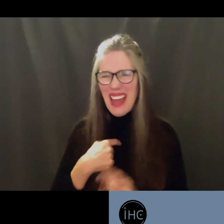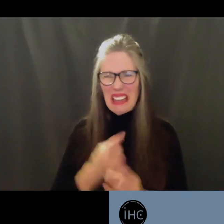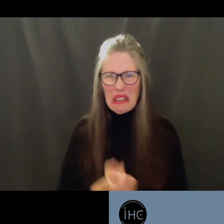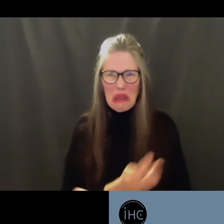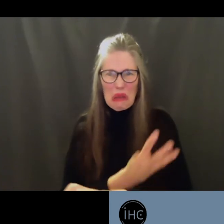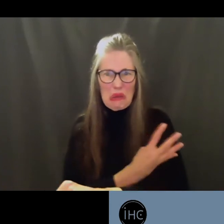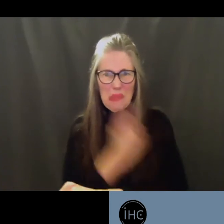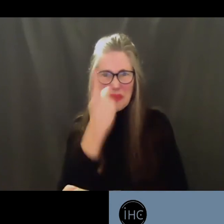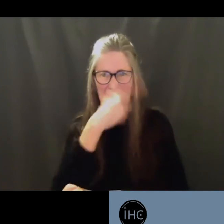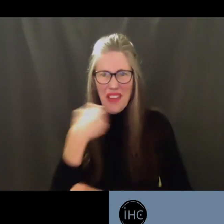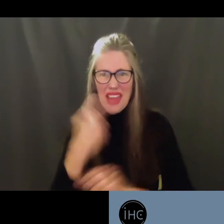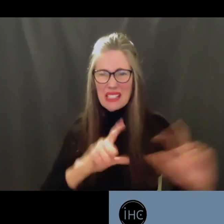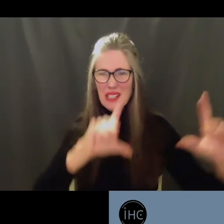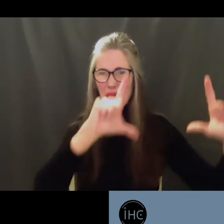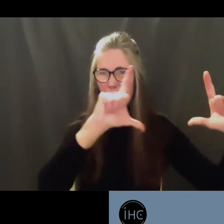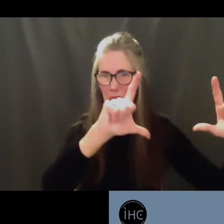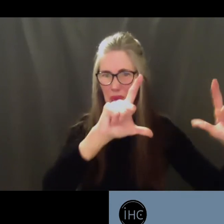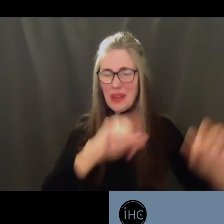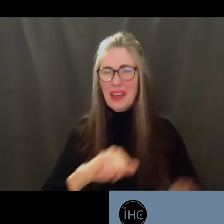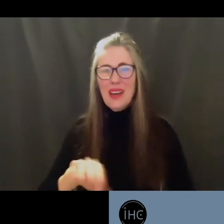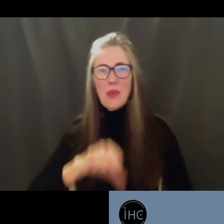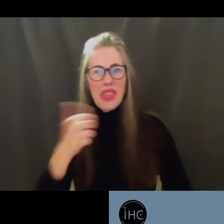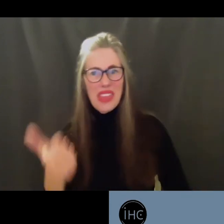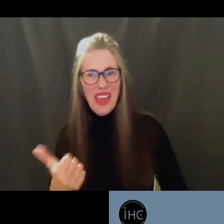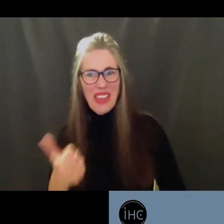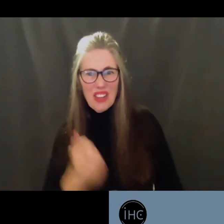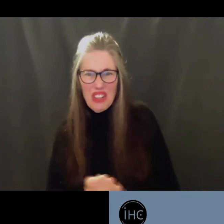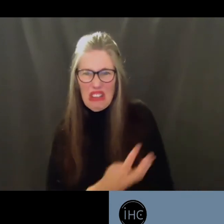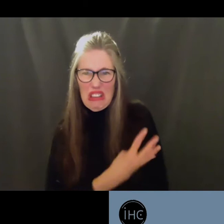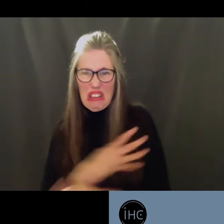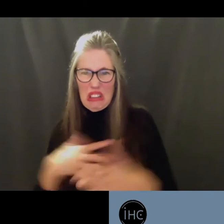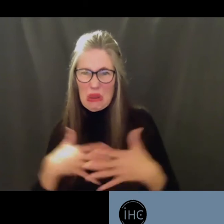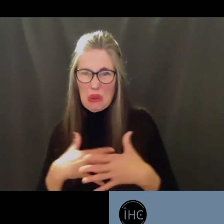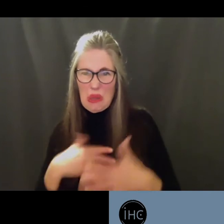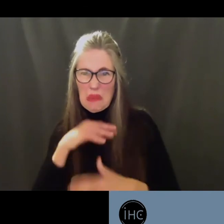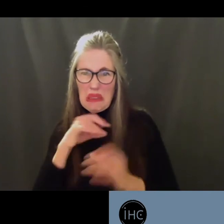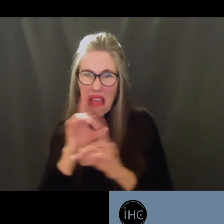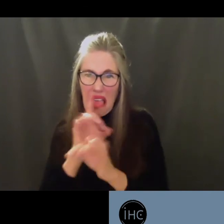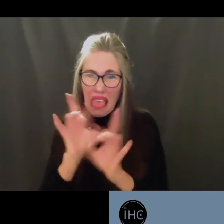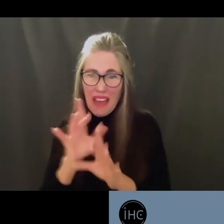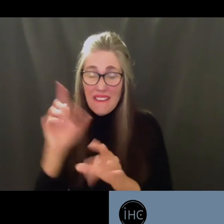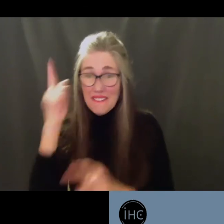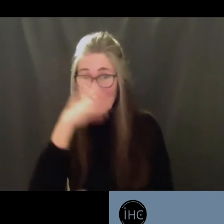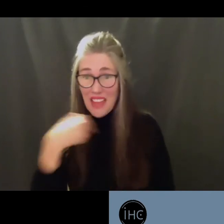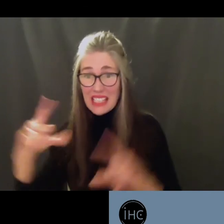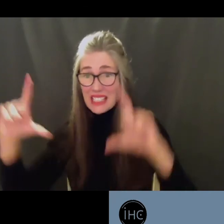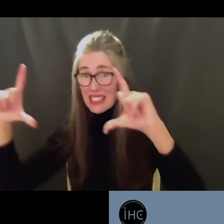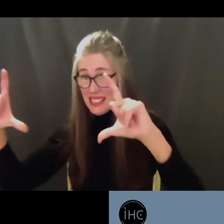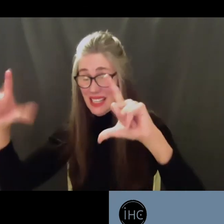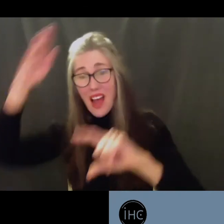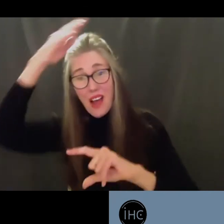But I don't use the word fascist, although again, he uses fascistic